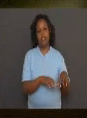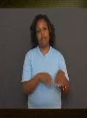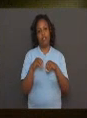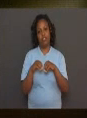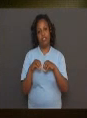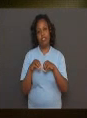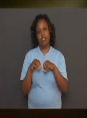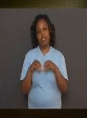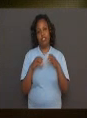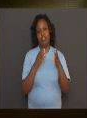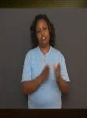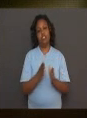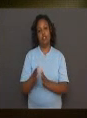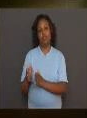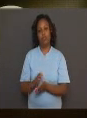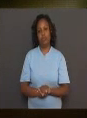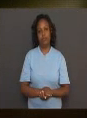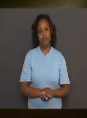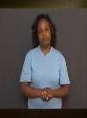Students, let's get ready.